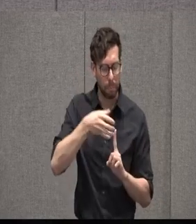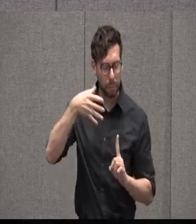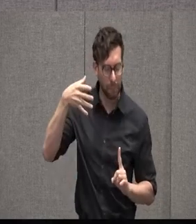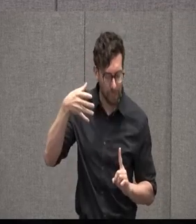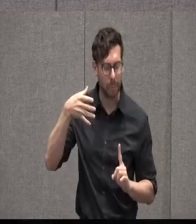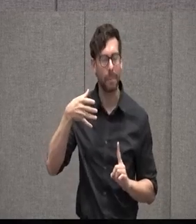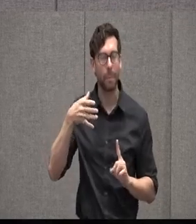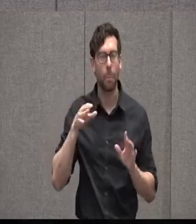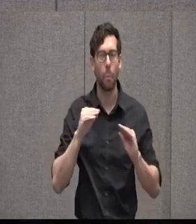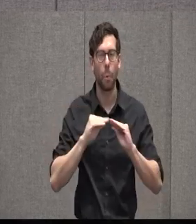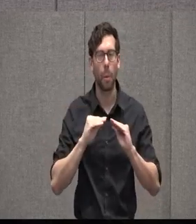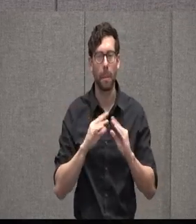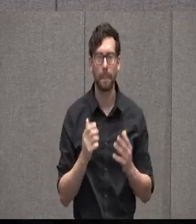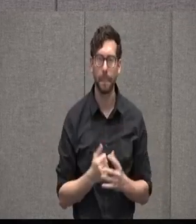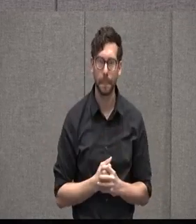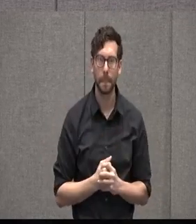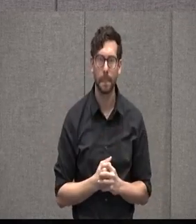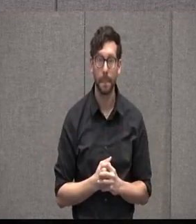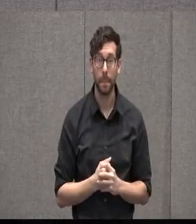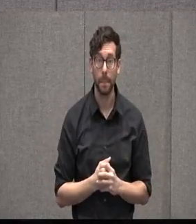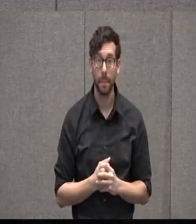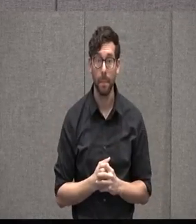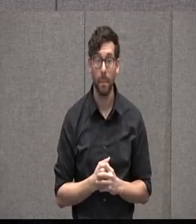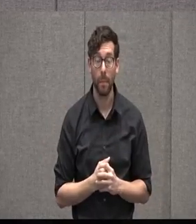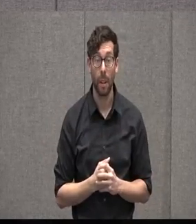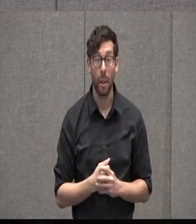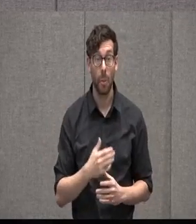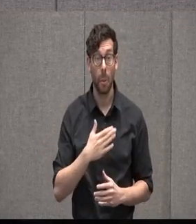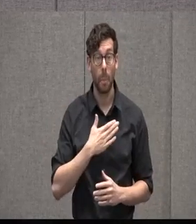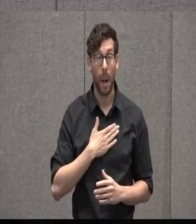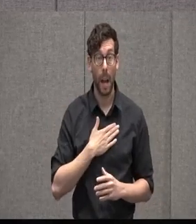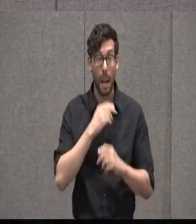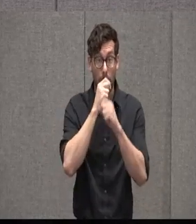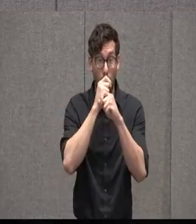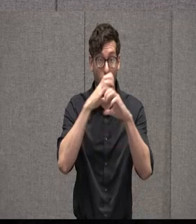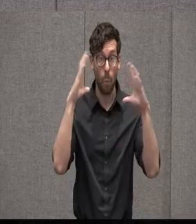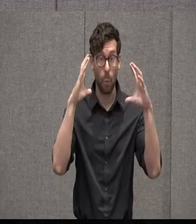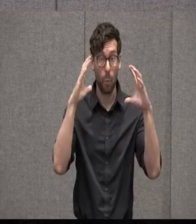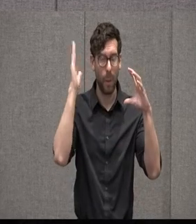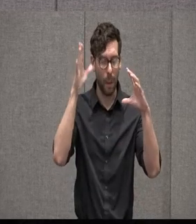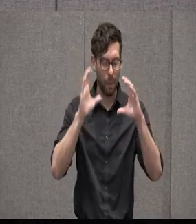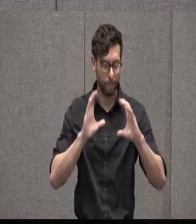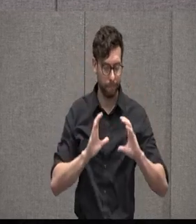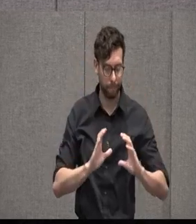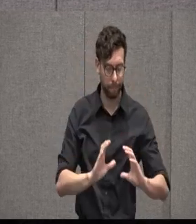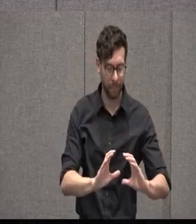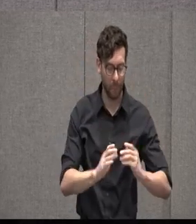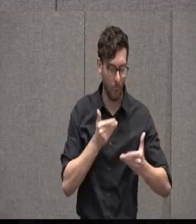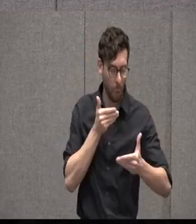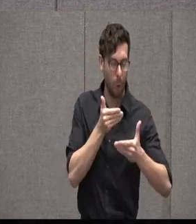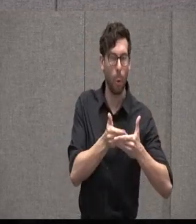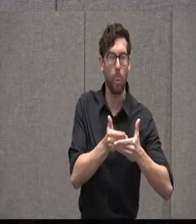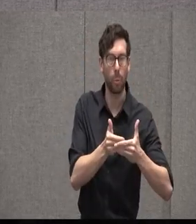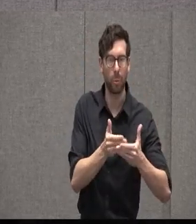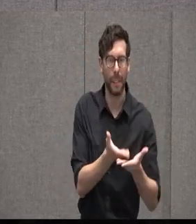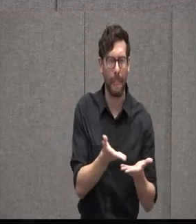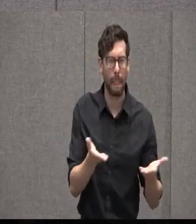going to put my balloon close to these things, and I want to see what happens. Let's see if I could get that to stand up.